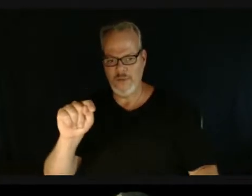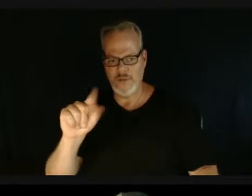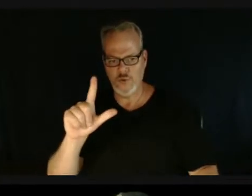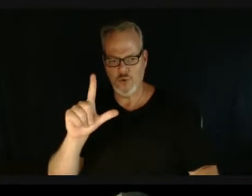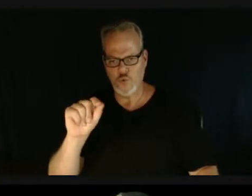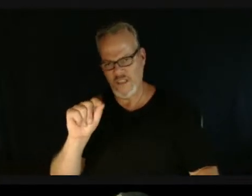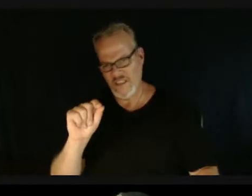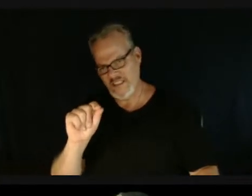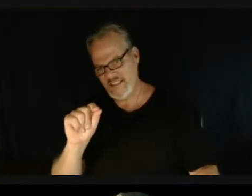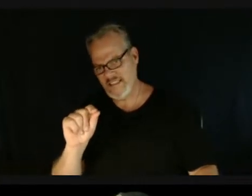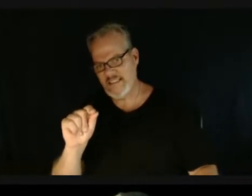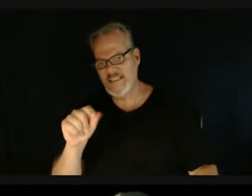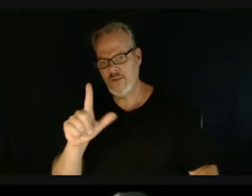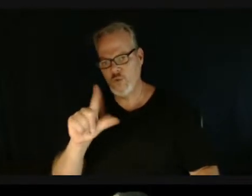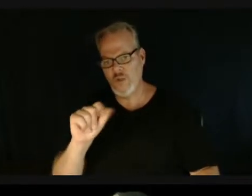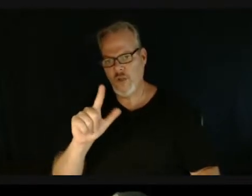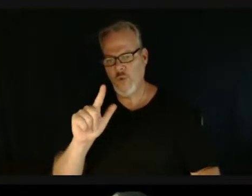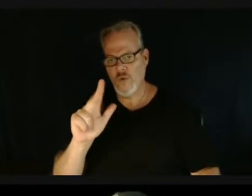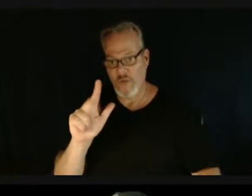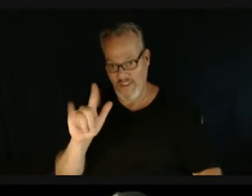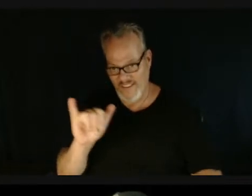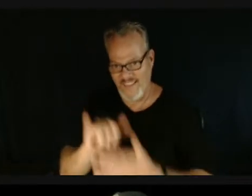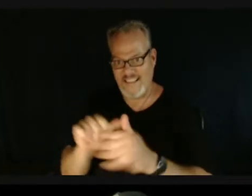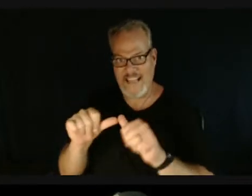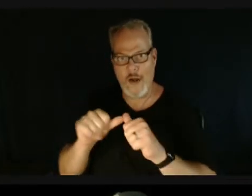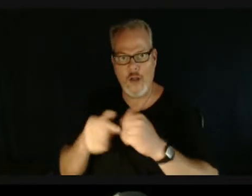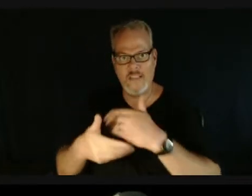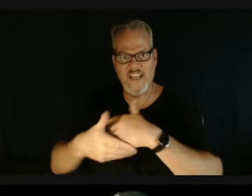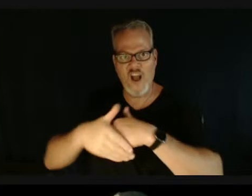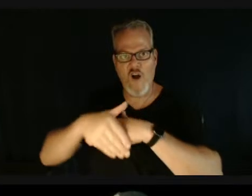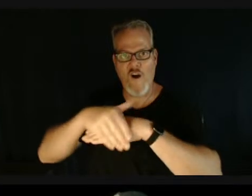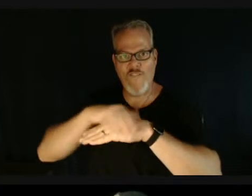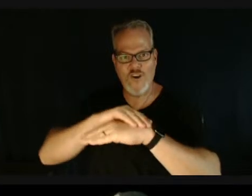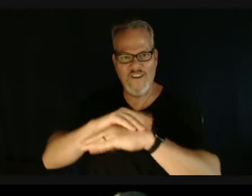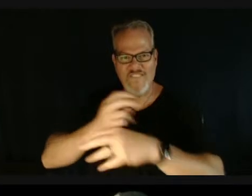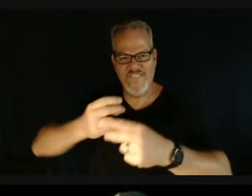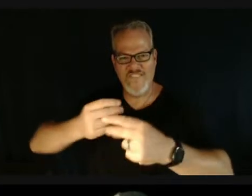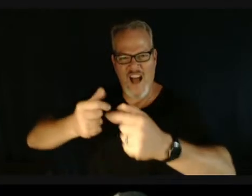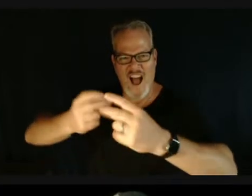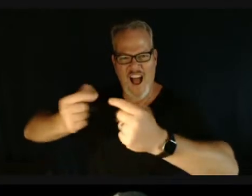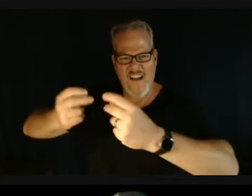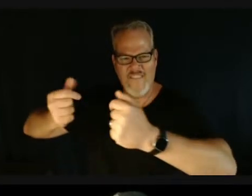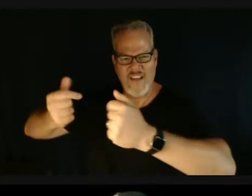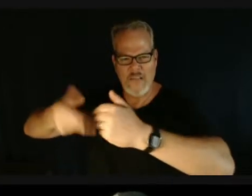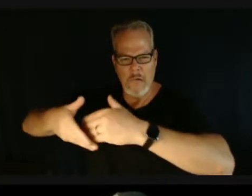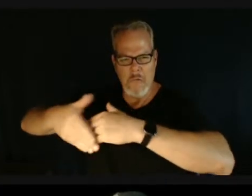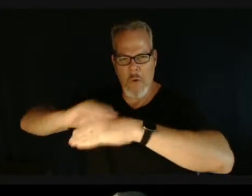them, quickly getting buried more and more as ooze-ups are occurring in this area.